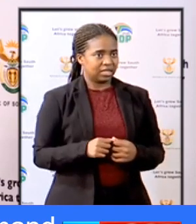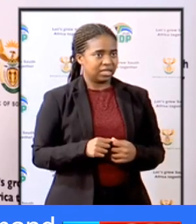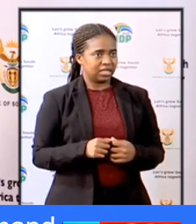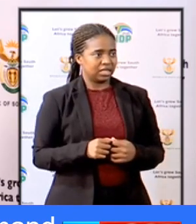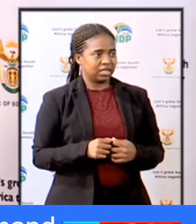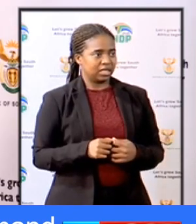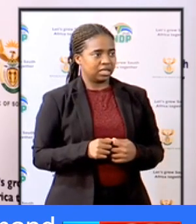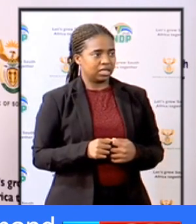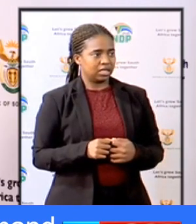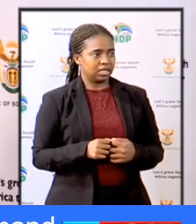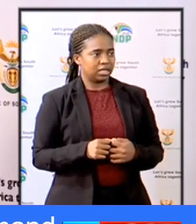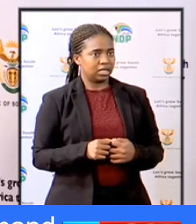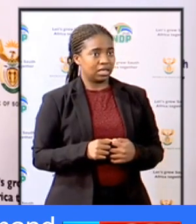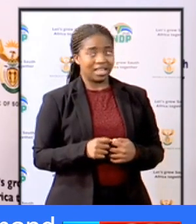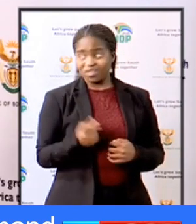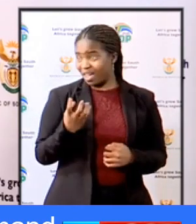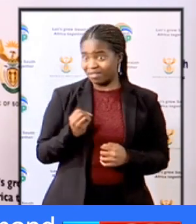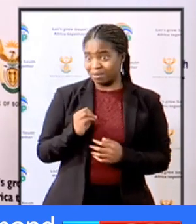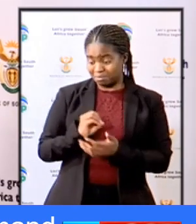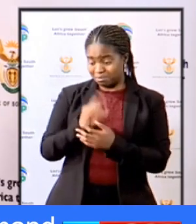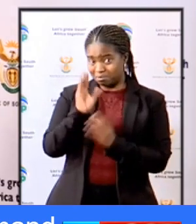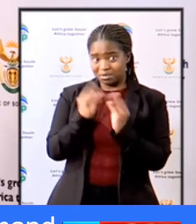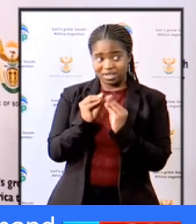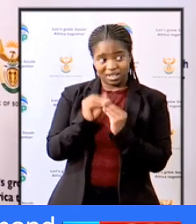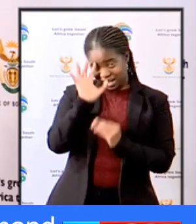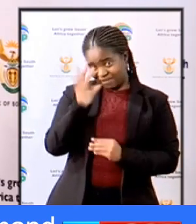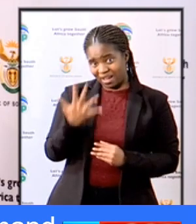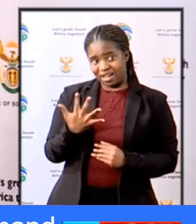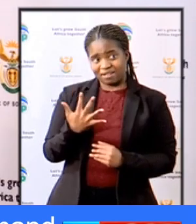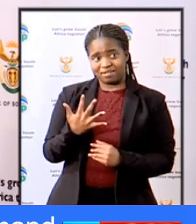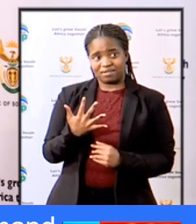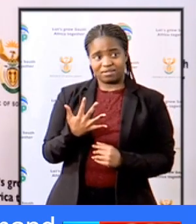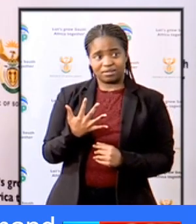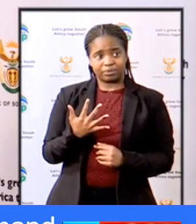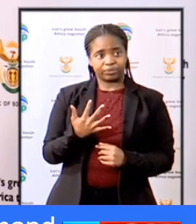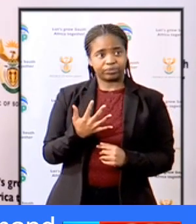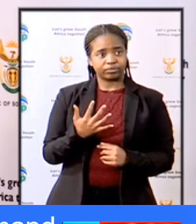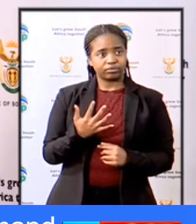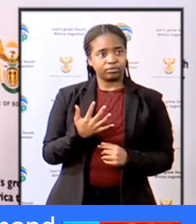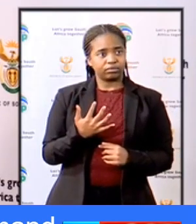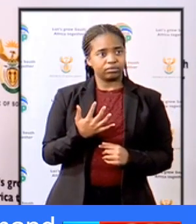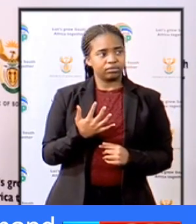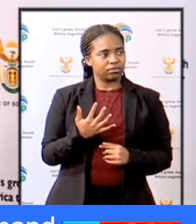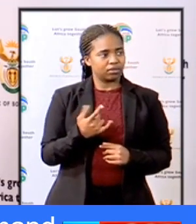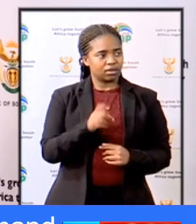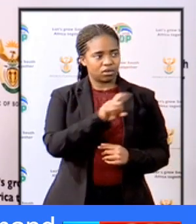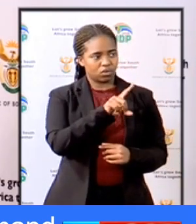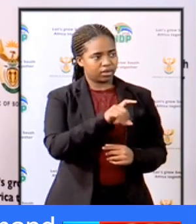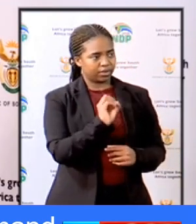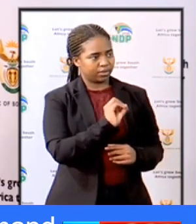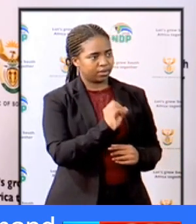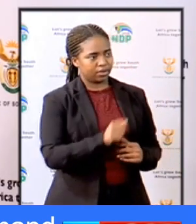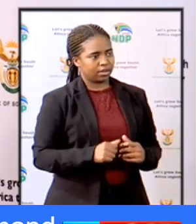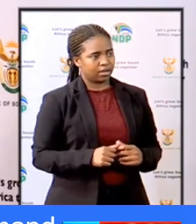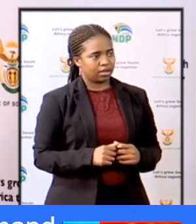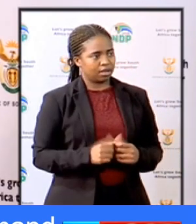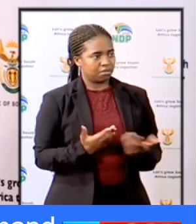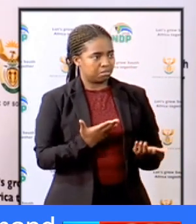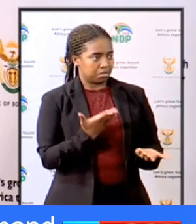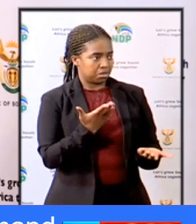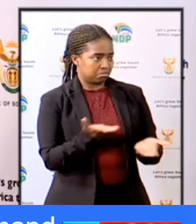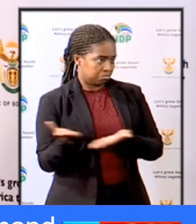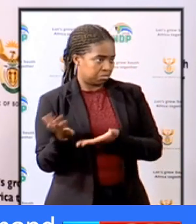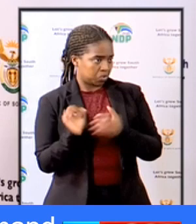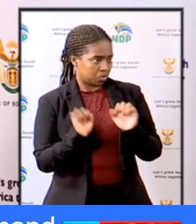15. Yeah. And she has a meeting at 5. But you don't have any questions now. Yeah, you might as